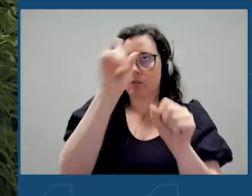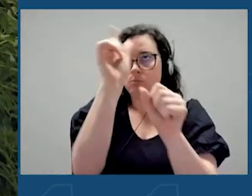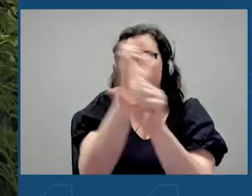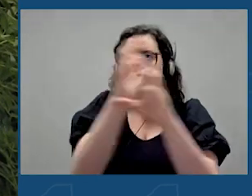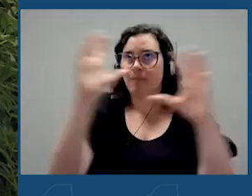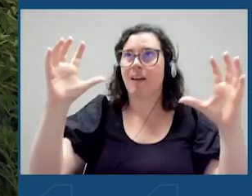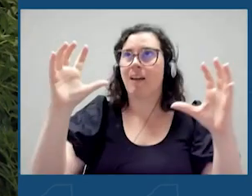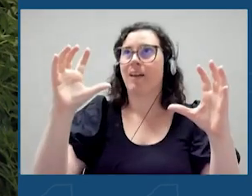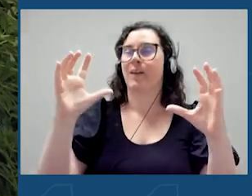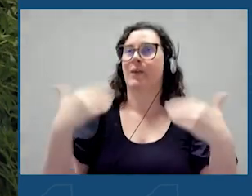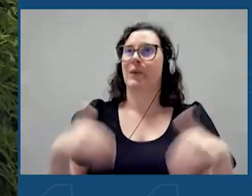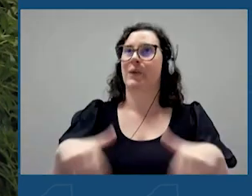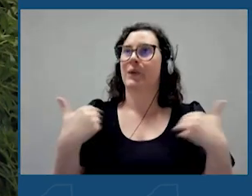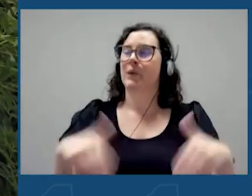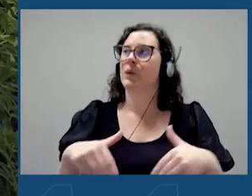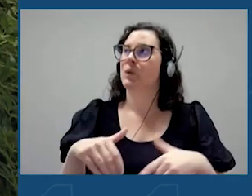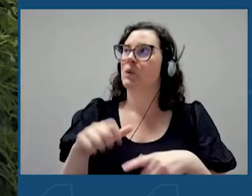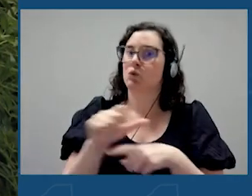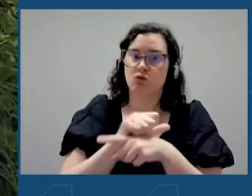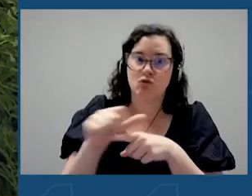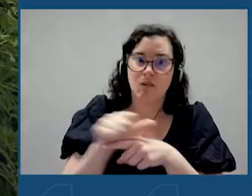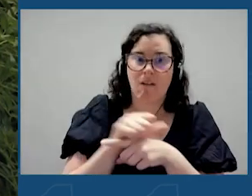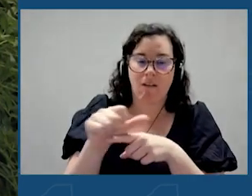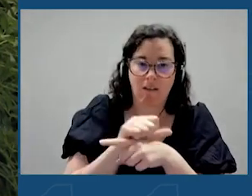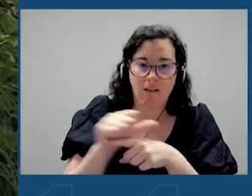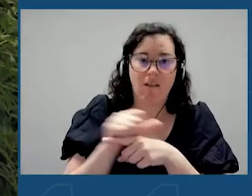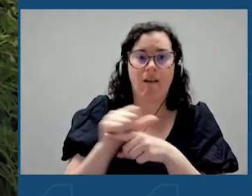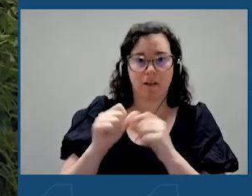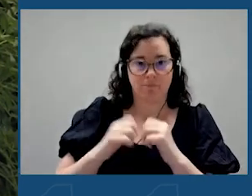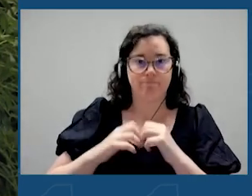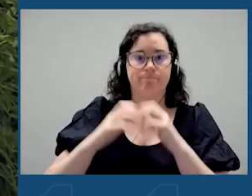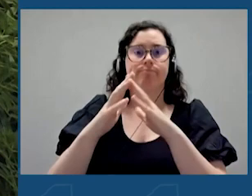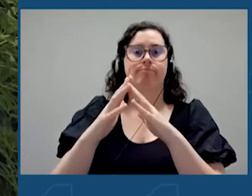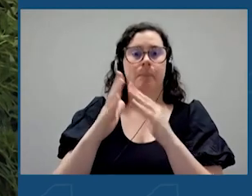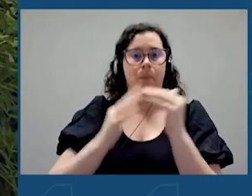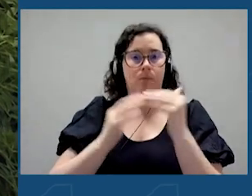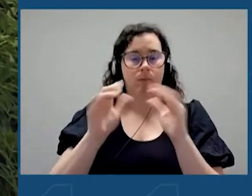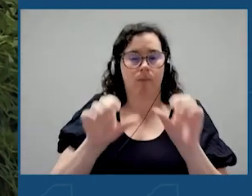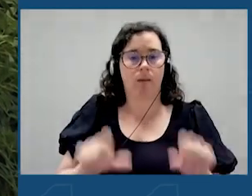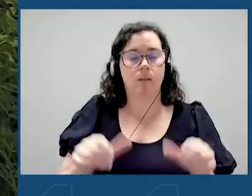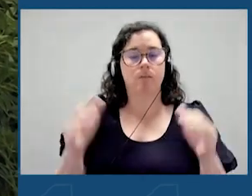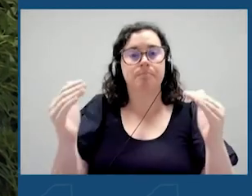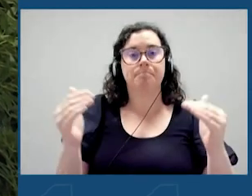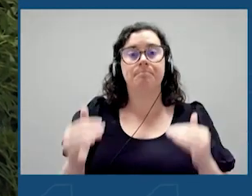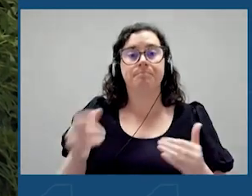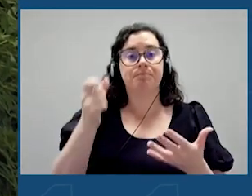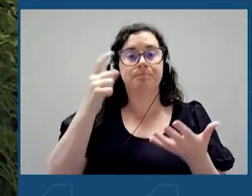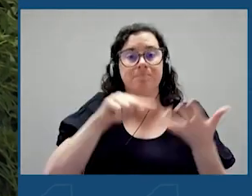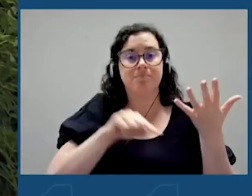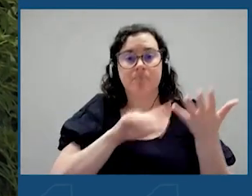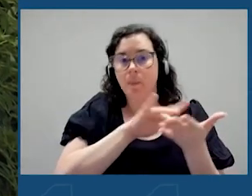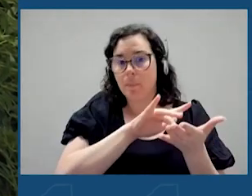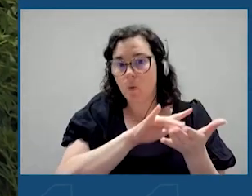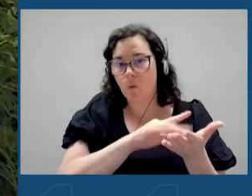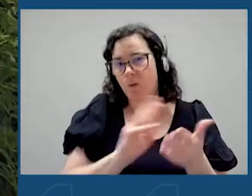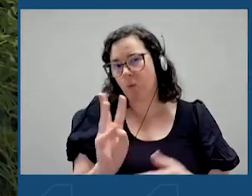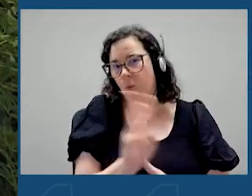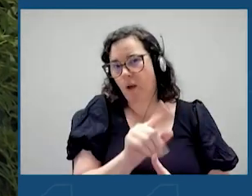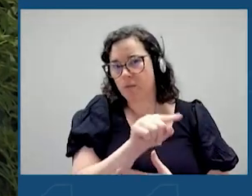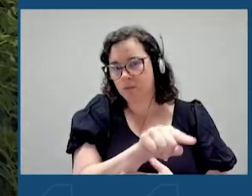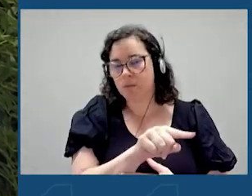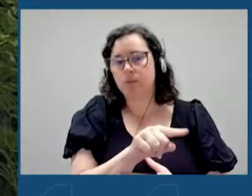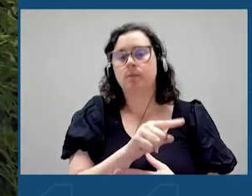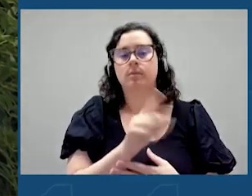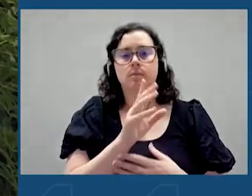3.0 now even, to make a training facility. And medical, we're looking on the West Campus for